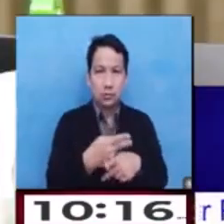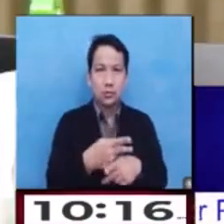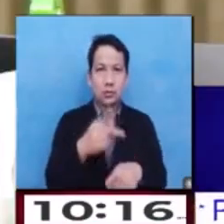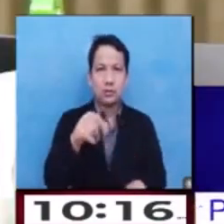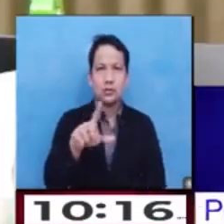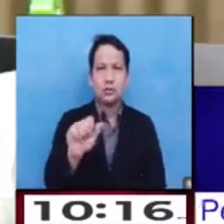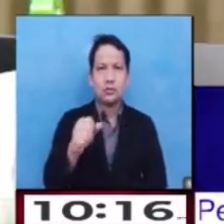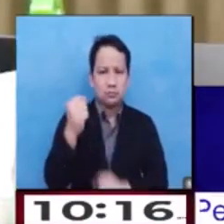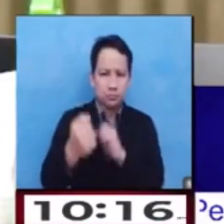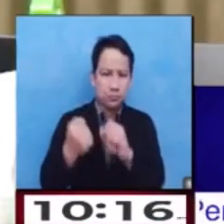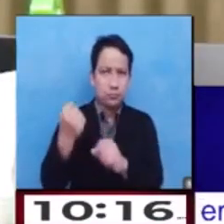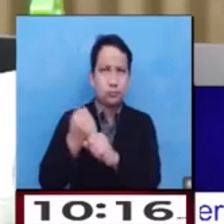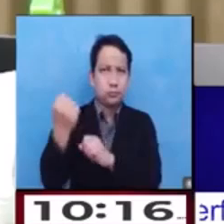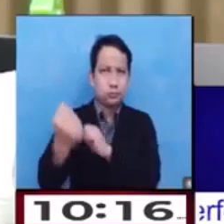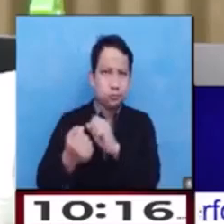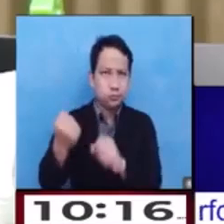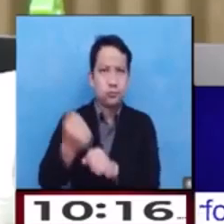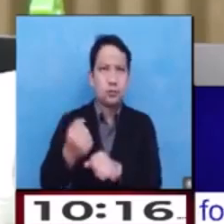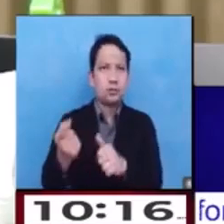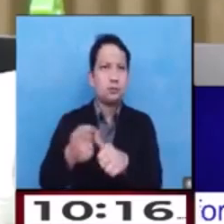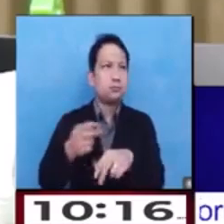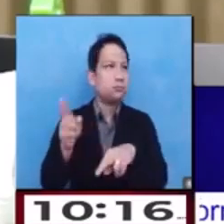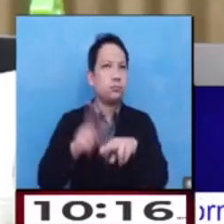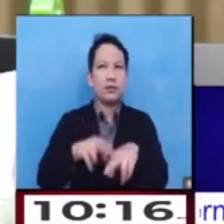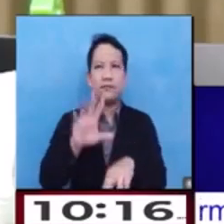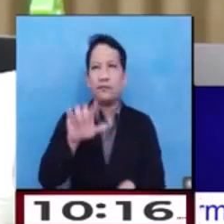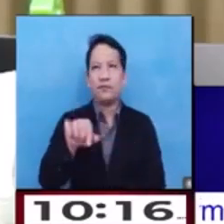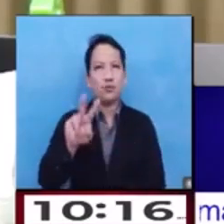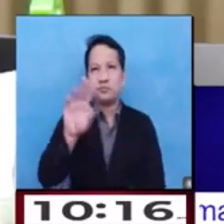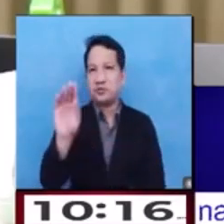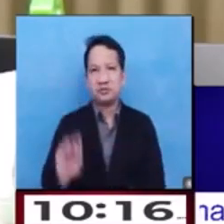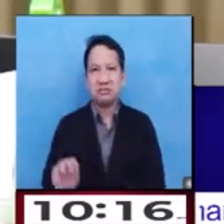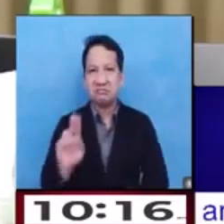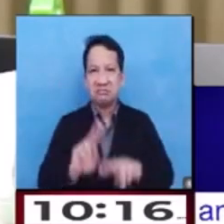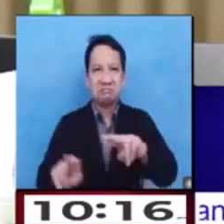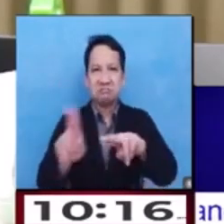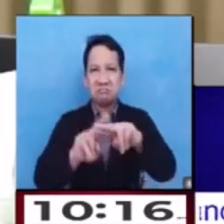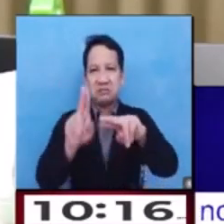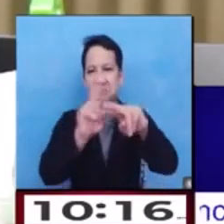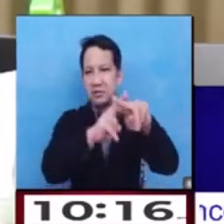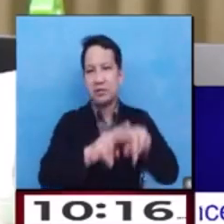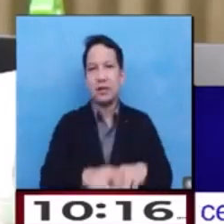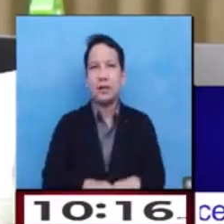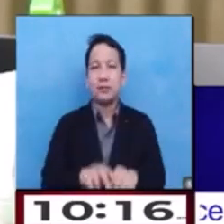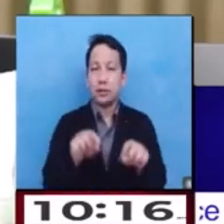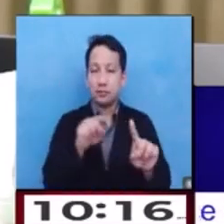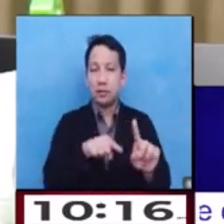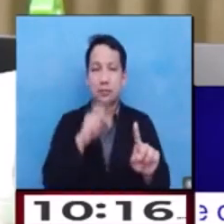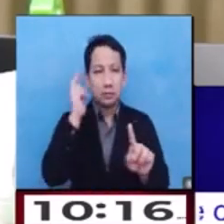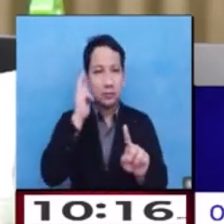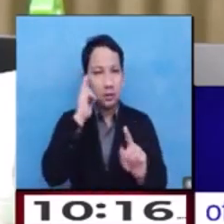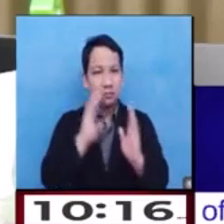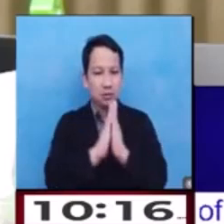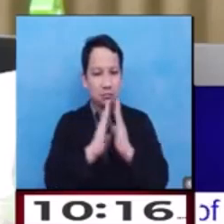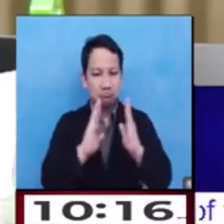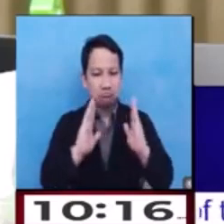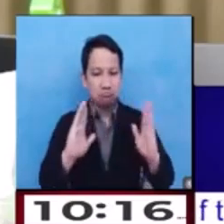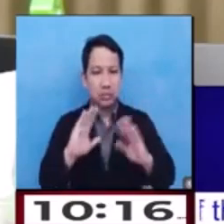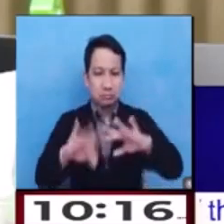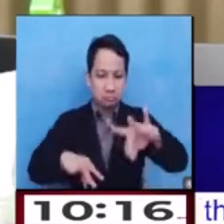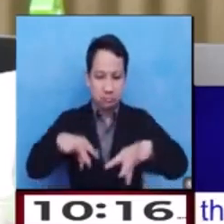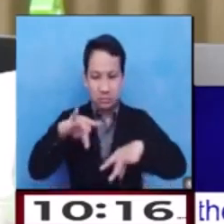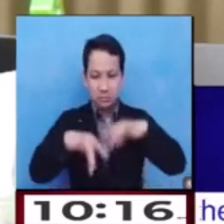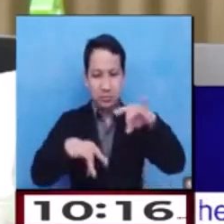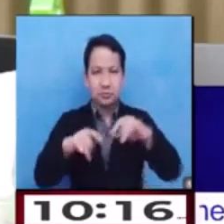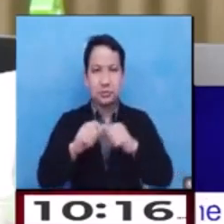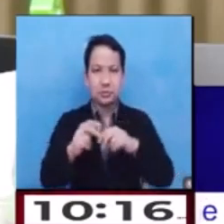on year sa first quarter increased by 5.2%. So ito yung isa dun sa pinakamalaking nag-contribute sa